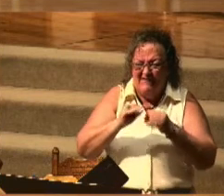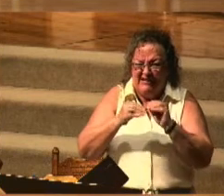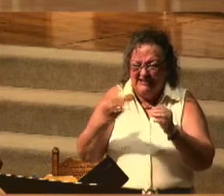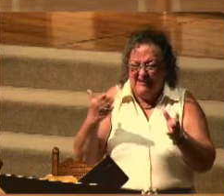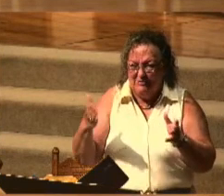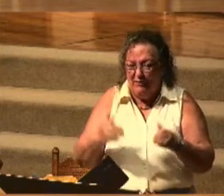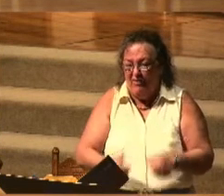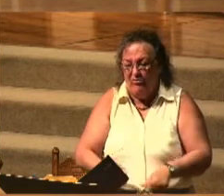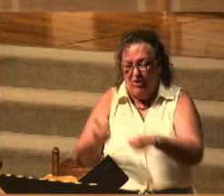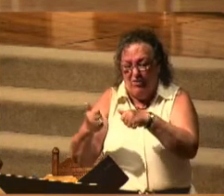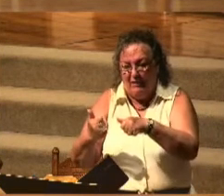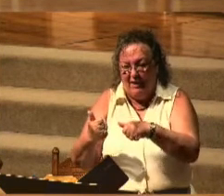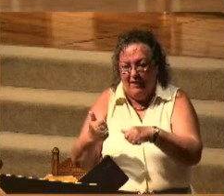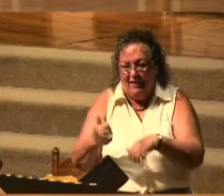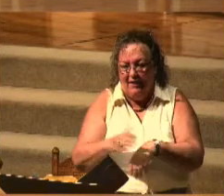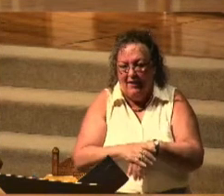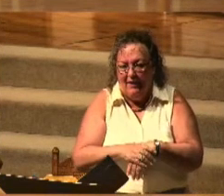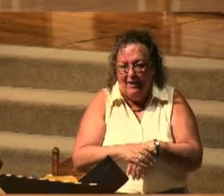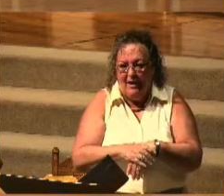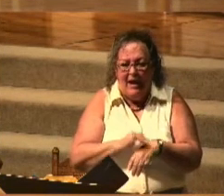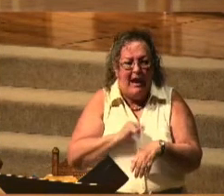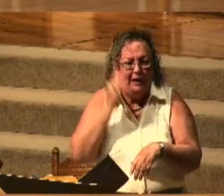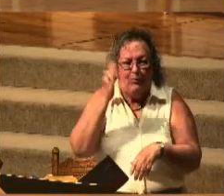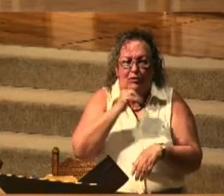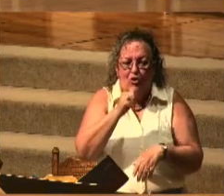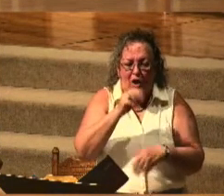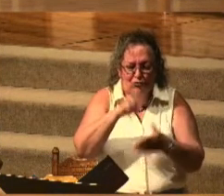Because I will not read the instructions.